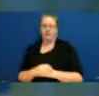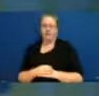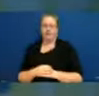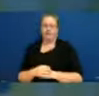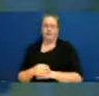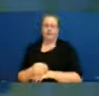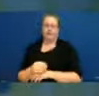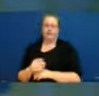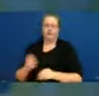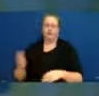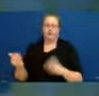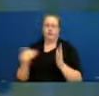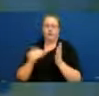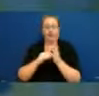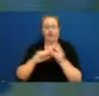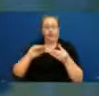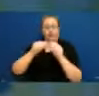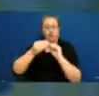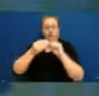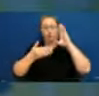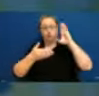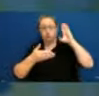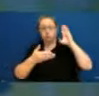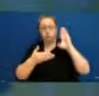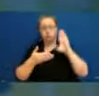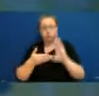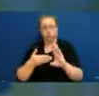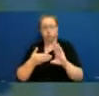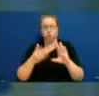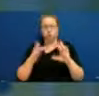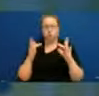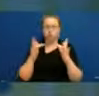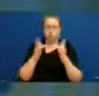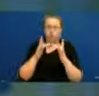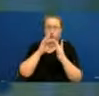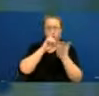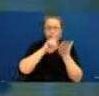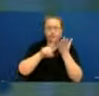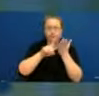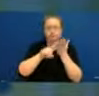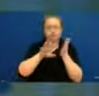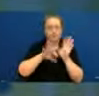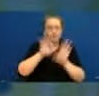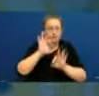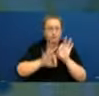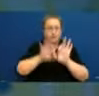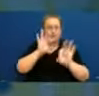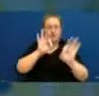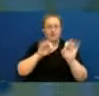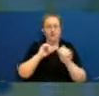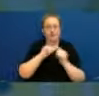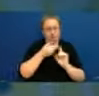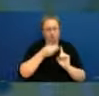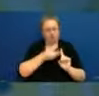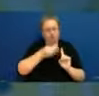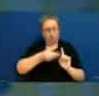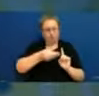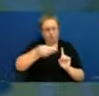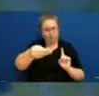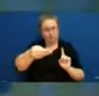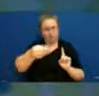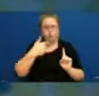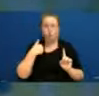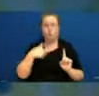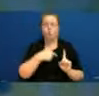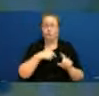back to those levels where our public health case and contact tracing can control the spread. That is